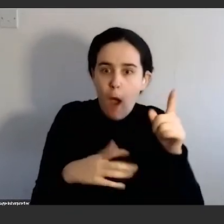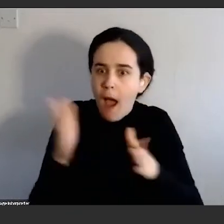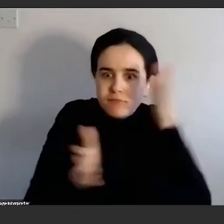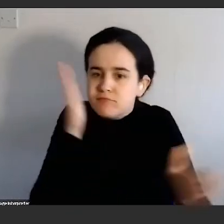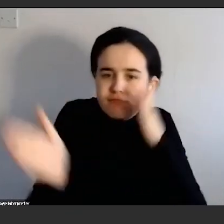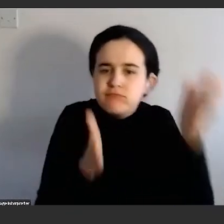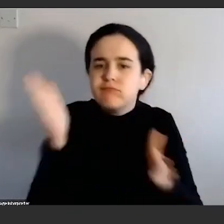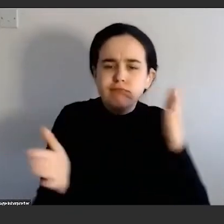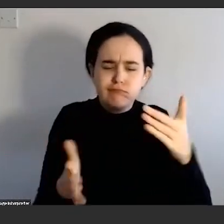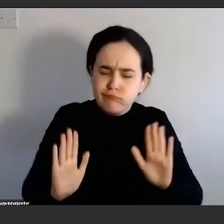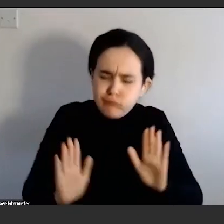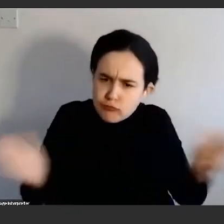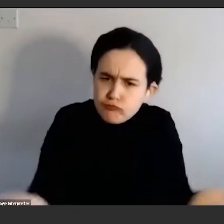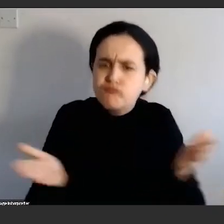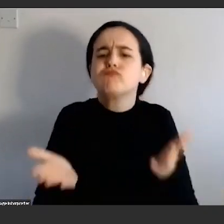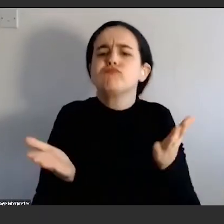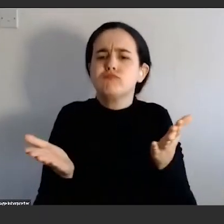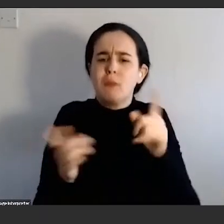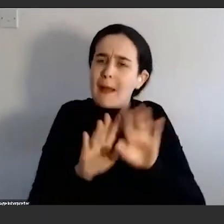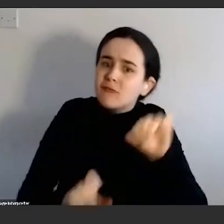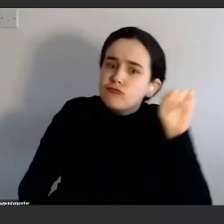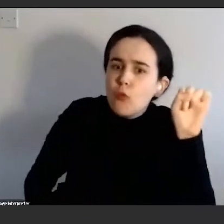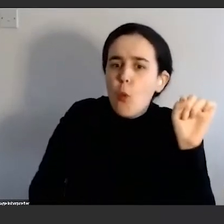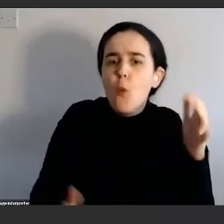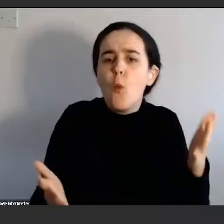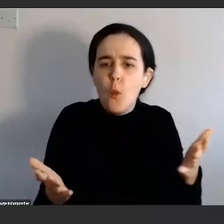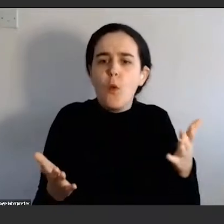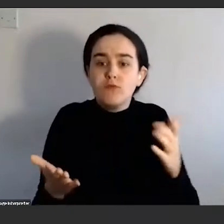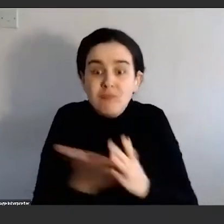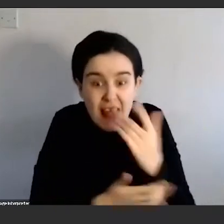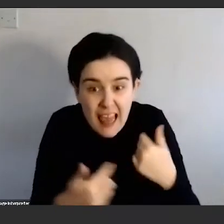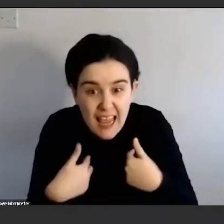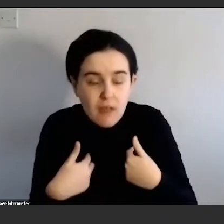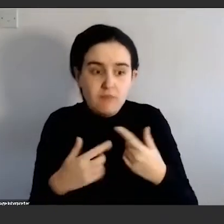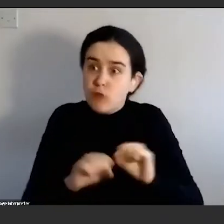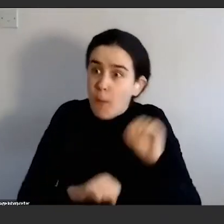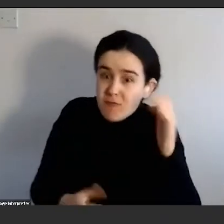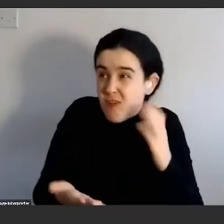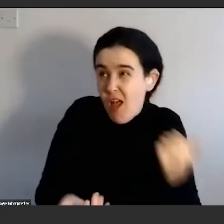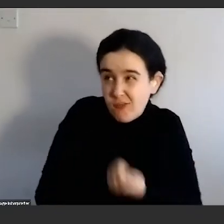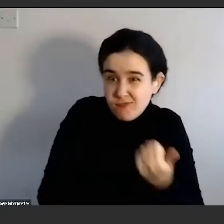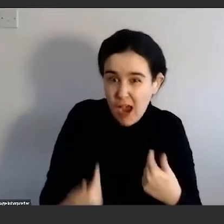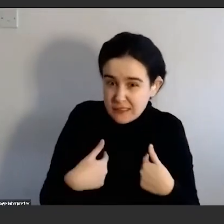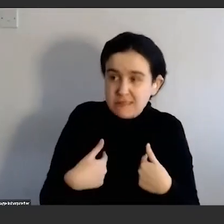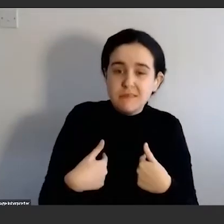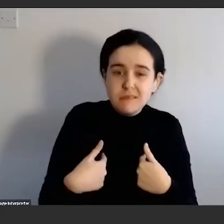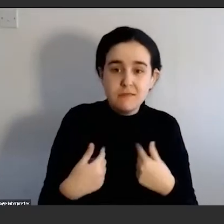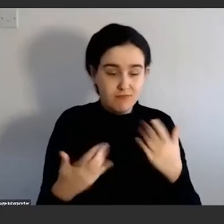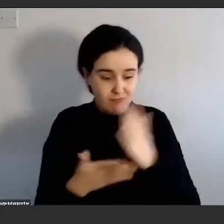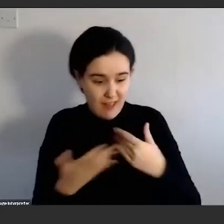Really? Yeah, we're superheroes, all right. For getting the kids out the door on time. We push strollers. Io sono il